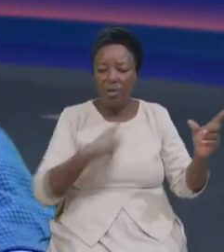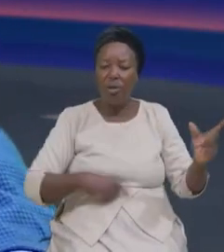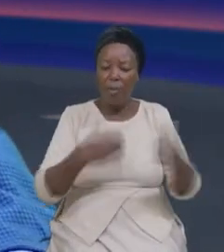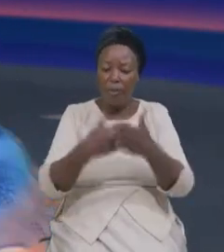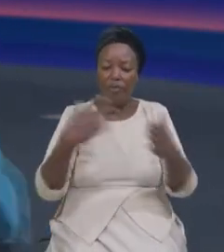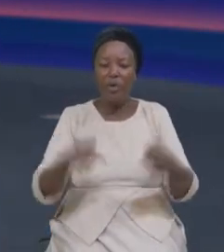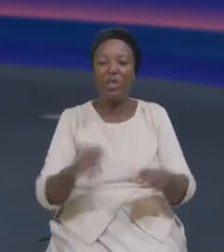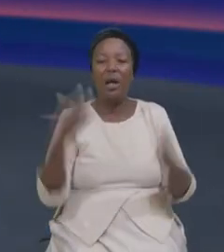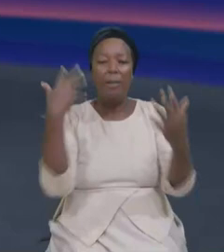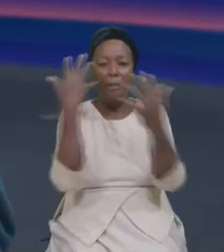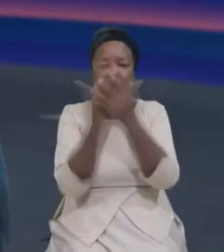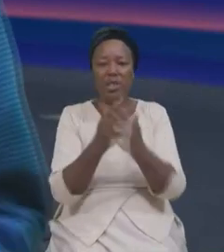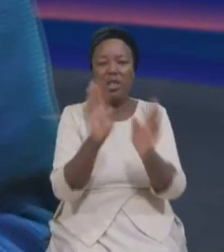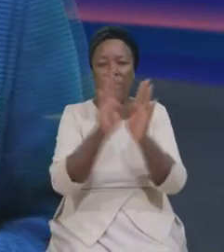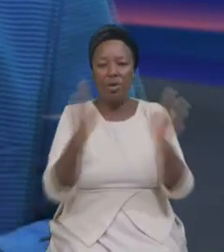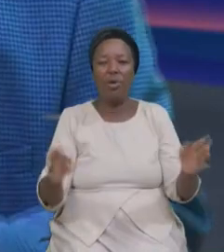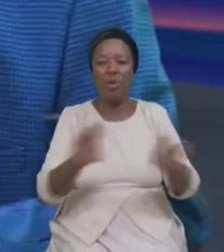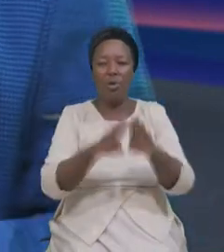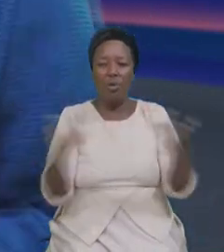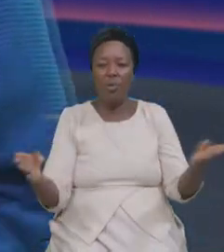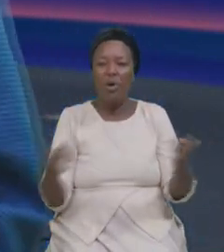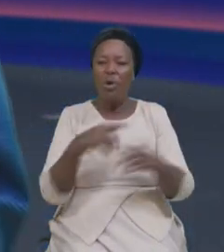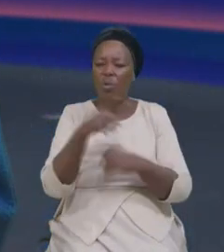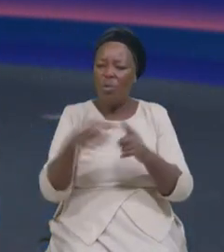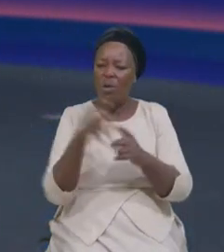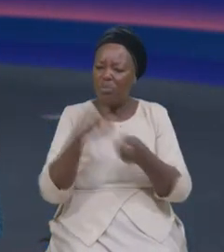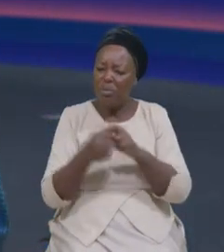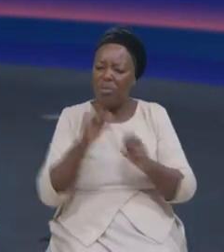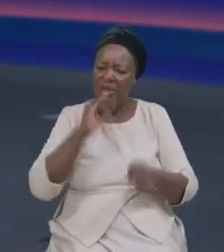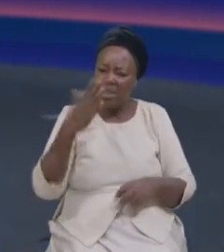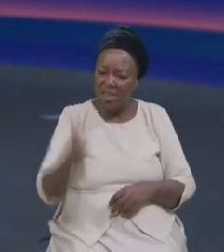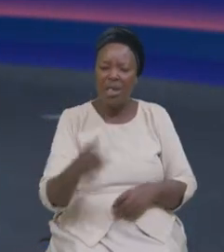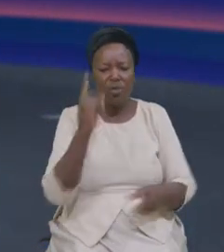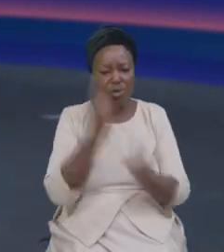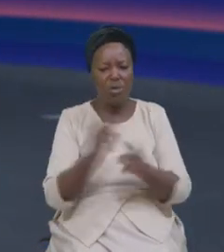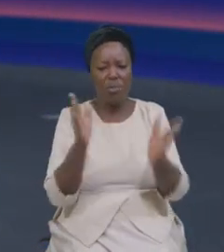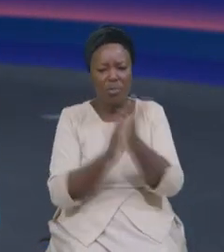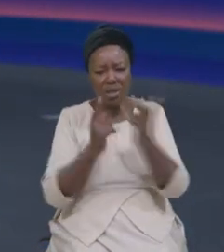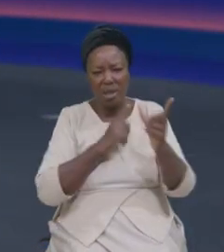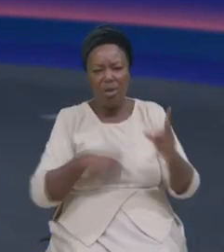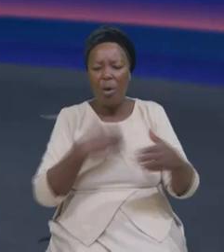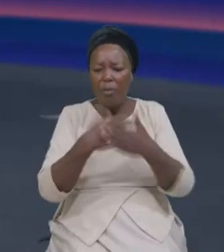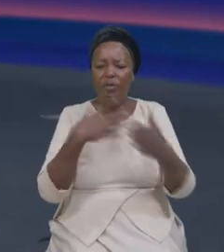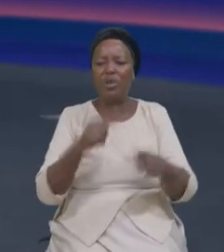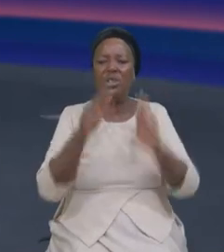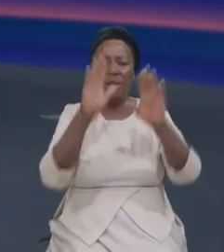prison doors opened. That's the lesson we're learning before the miracle, before the signs and the wonders, before the